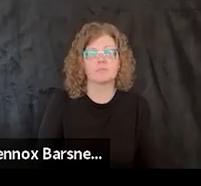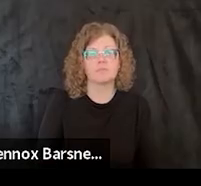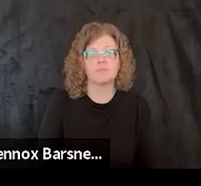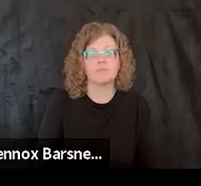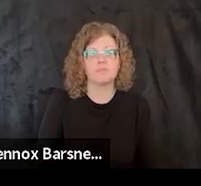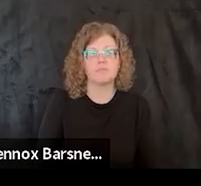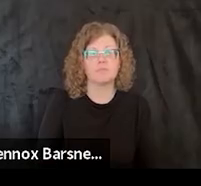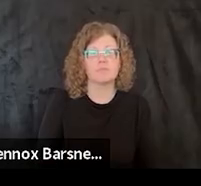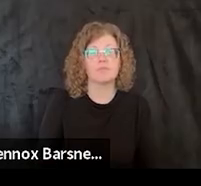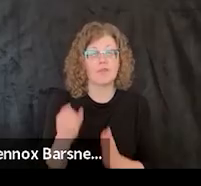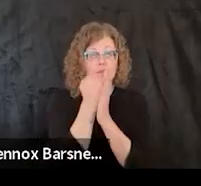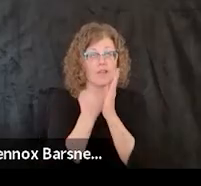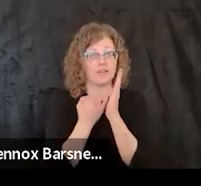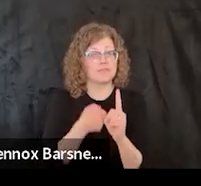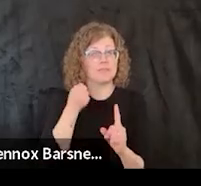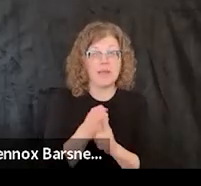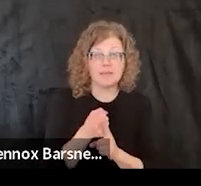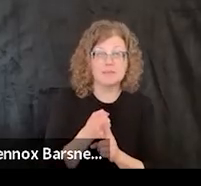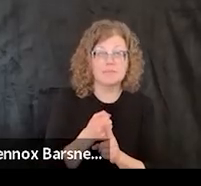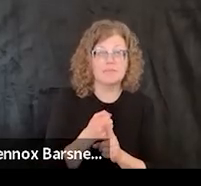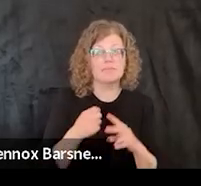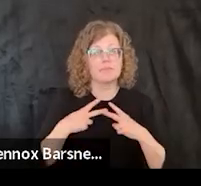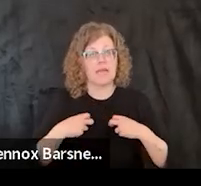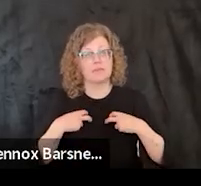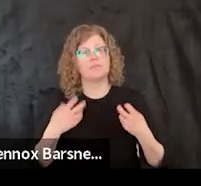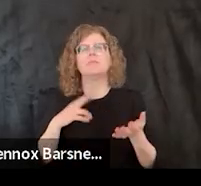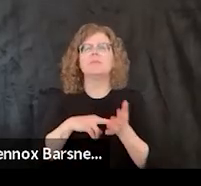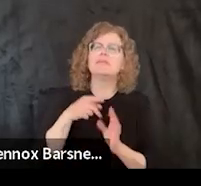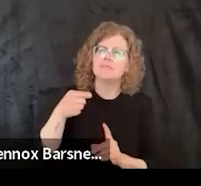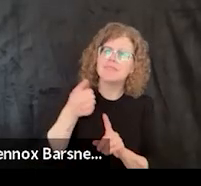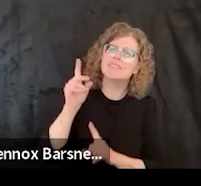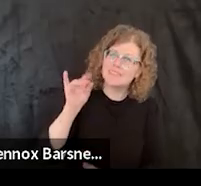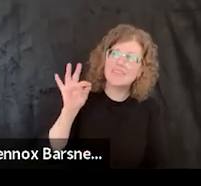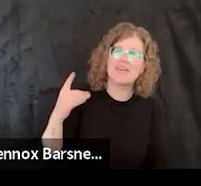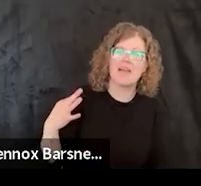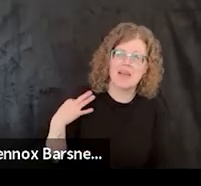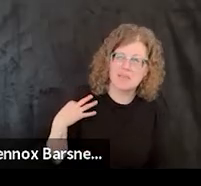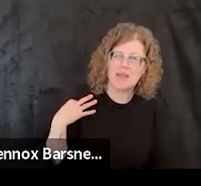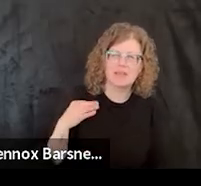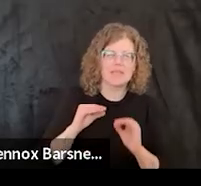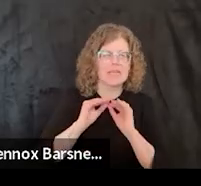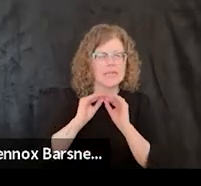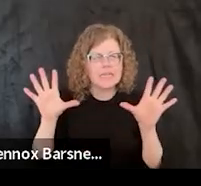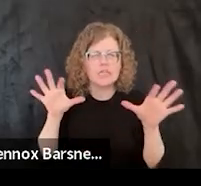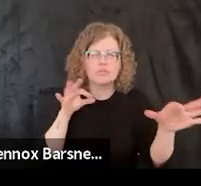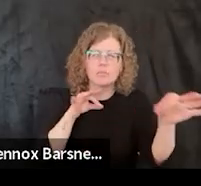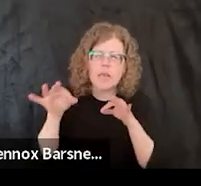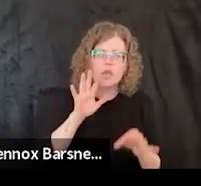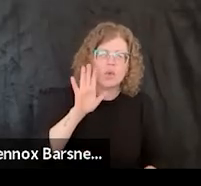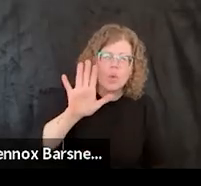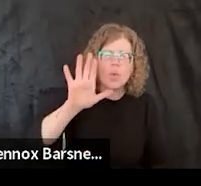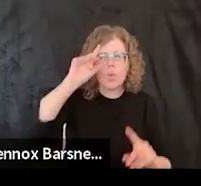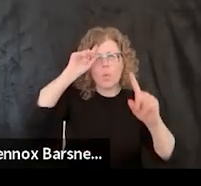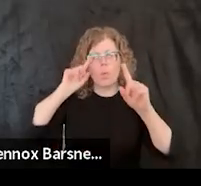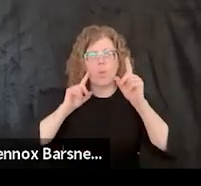Artistic impact. The applicant shows a clear and in-depth understanding of their artistic practice, artistic goals, and what success will mean for